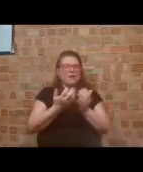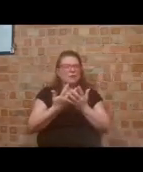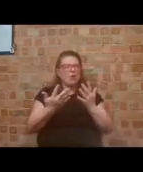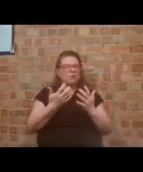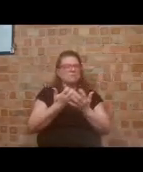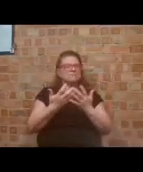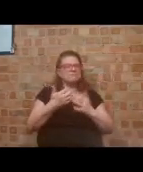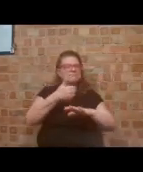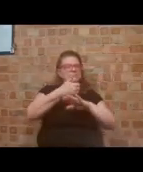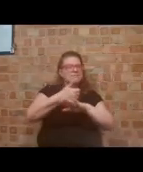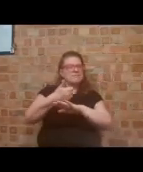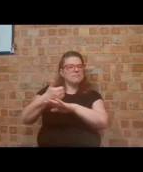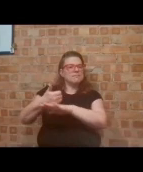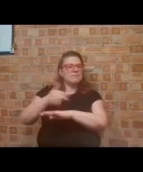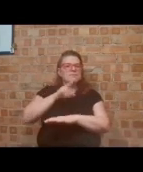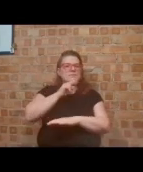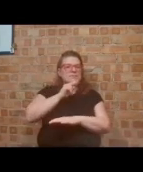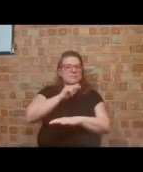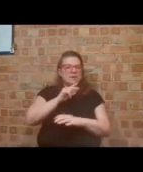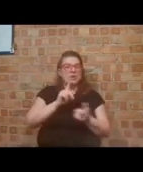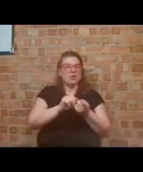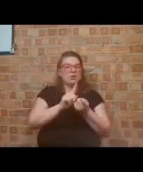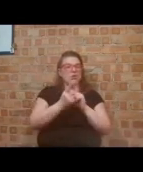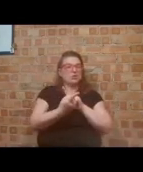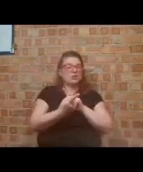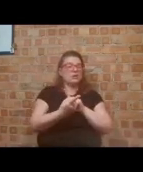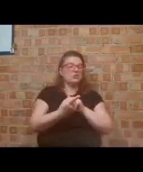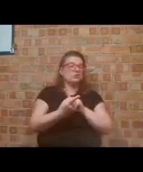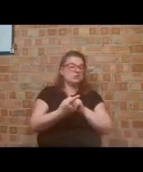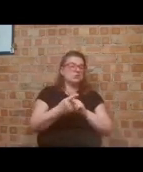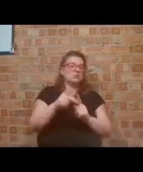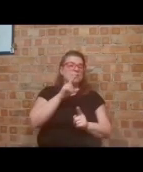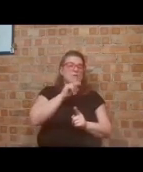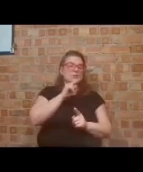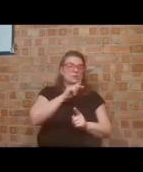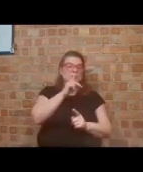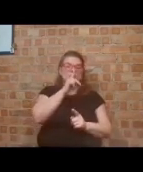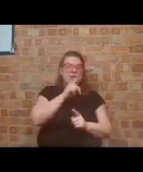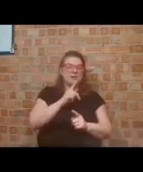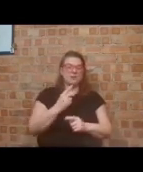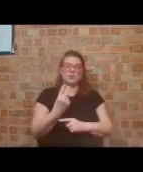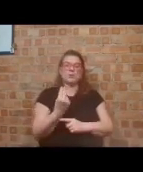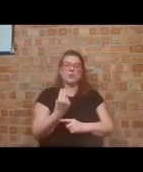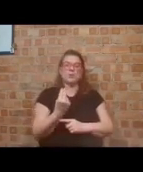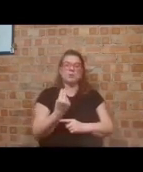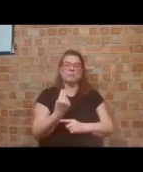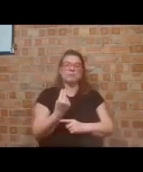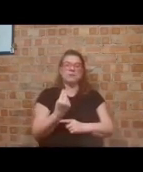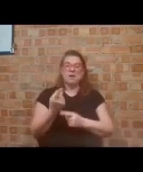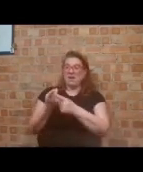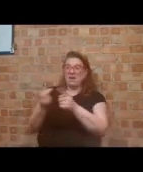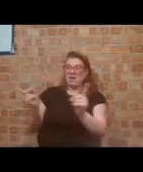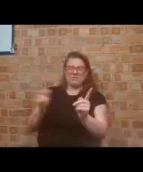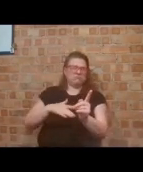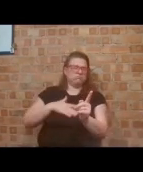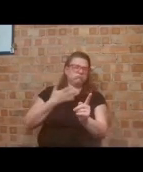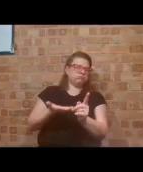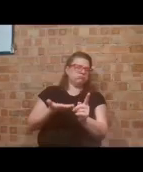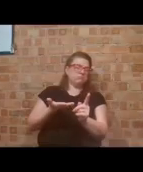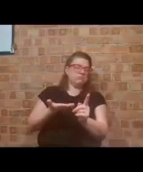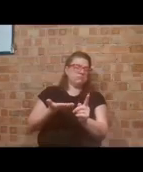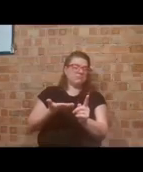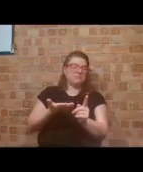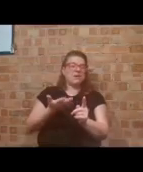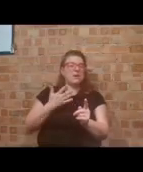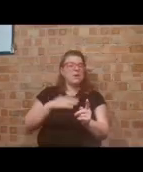up, but this is where you would change your voice. So if you've got somebody who really just doesn't like the default voice and